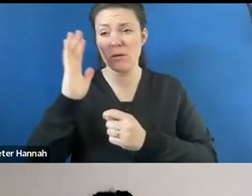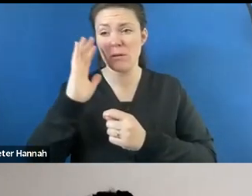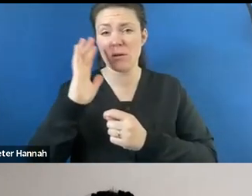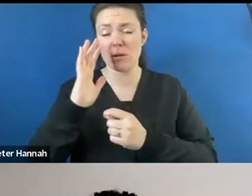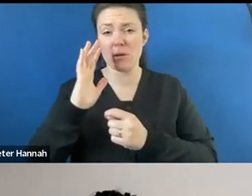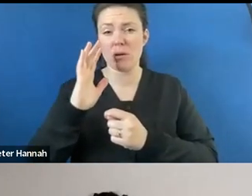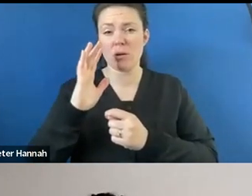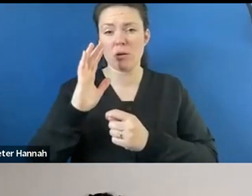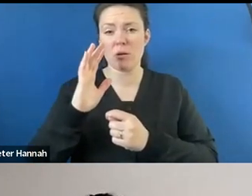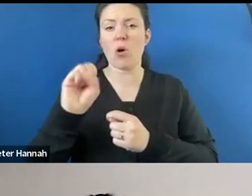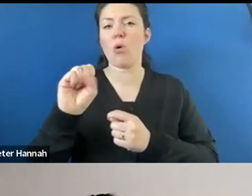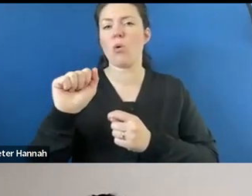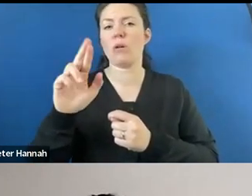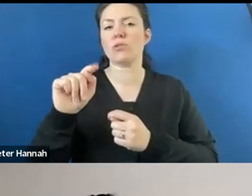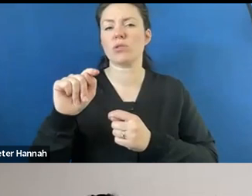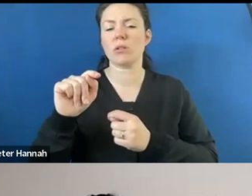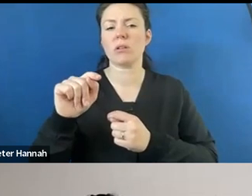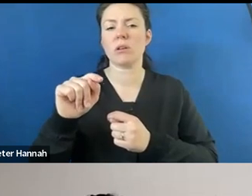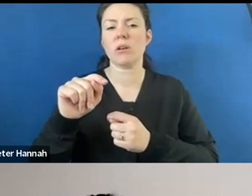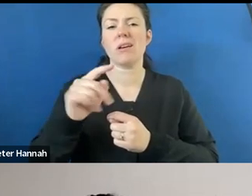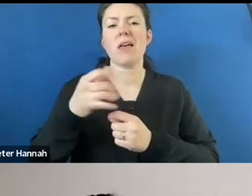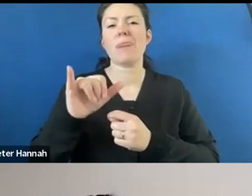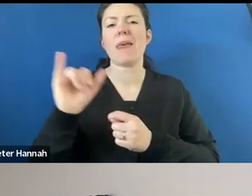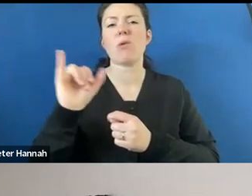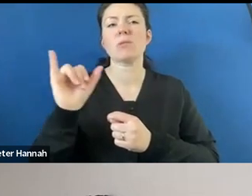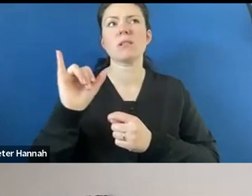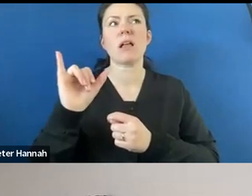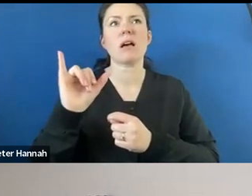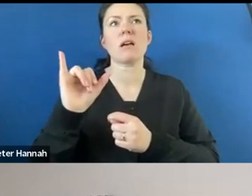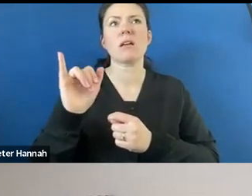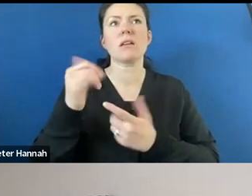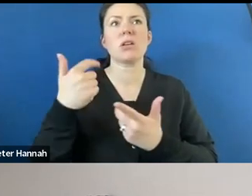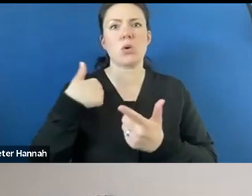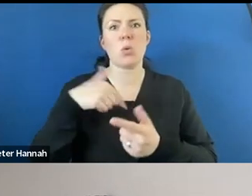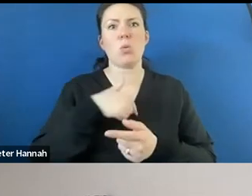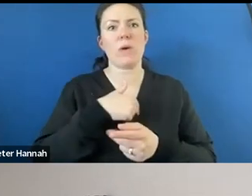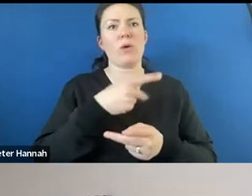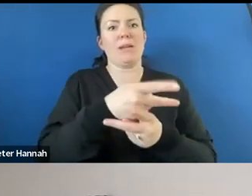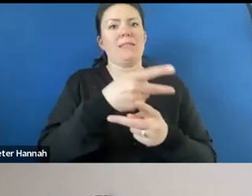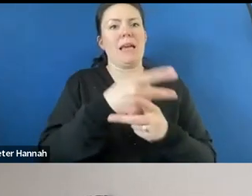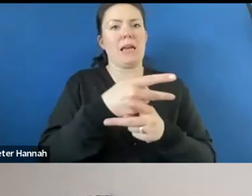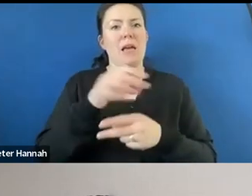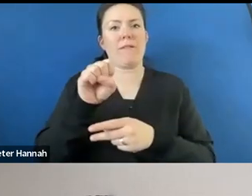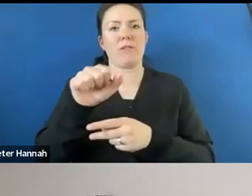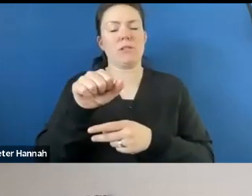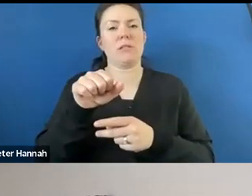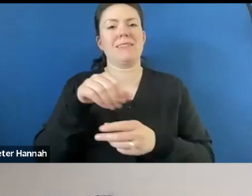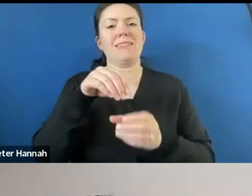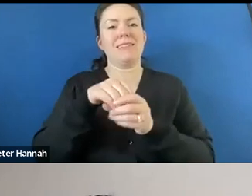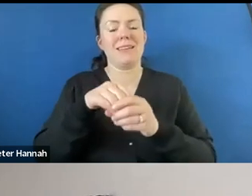SART, it was kind of like we take care of the sexual assault in our local